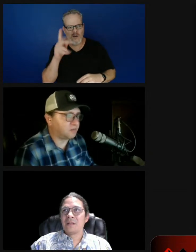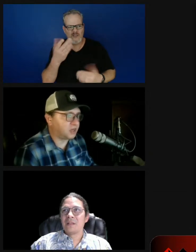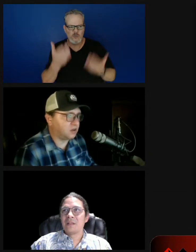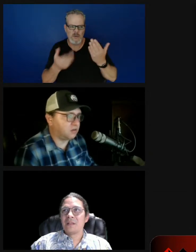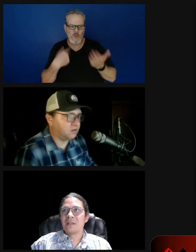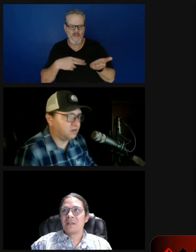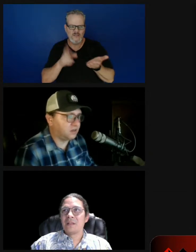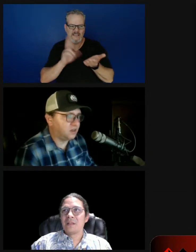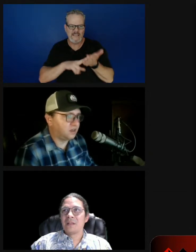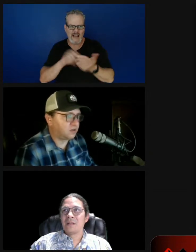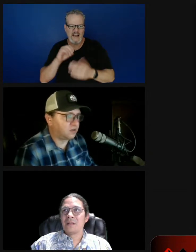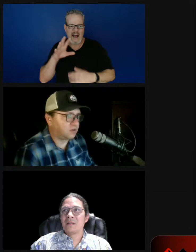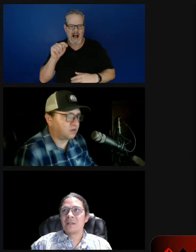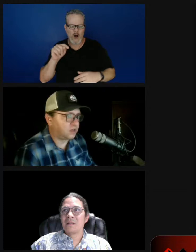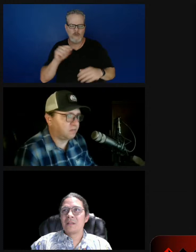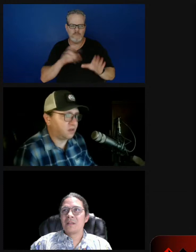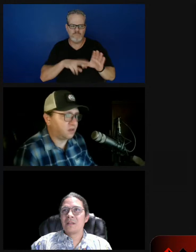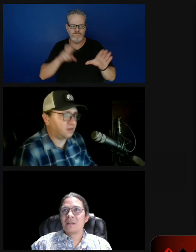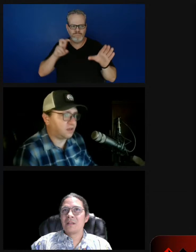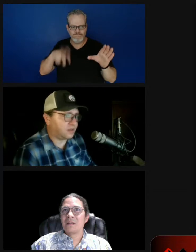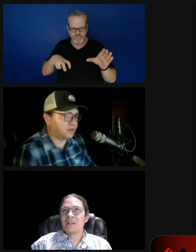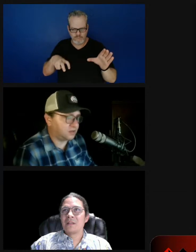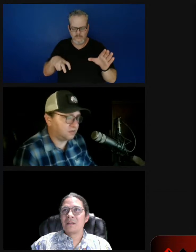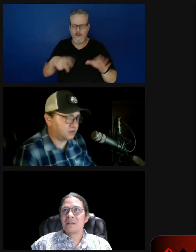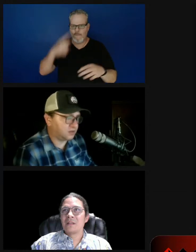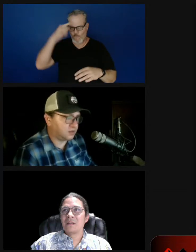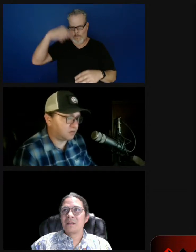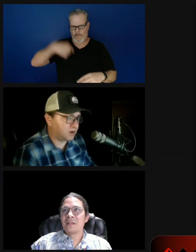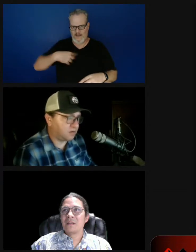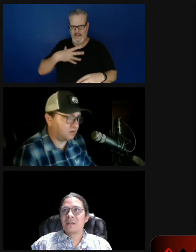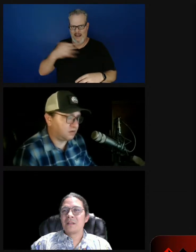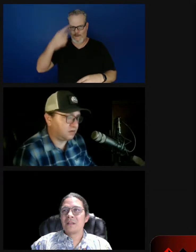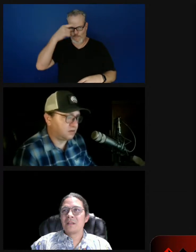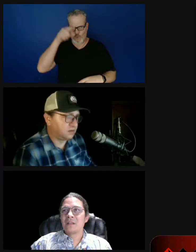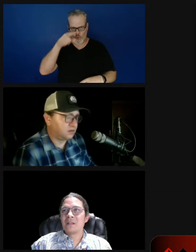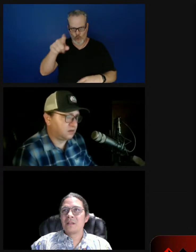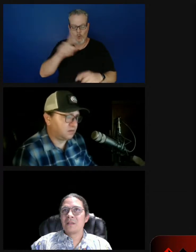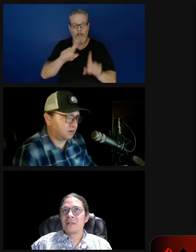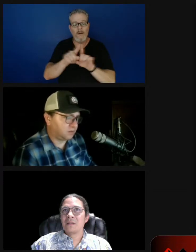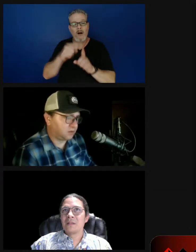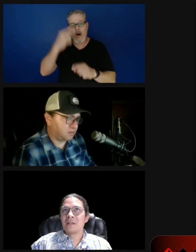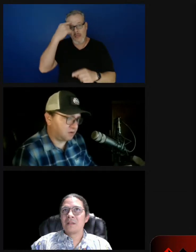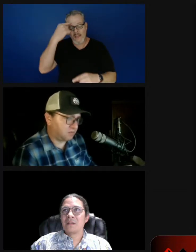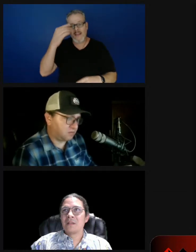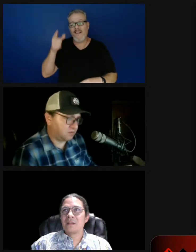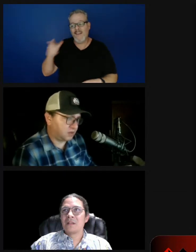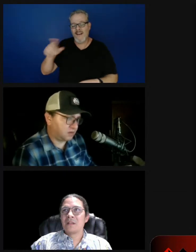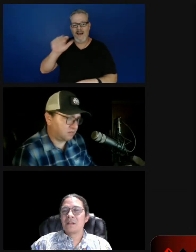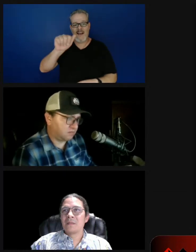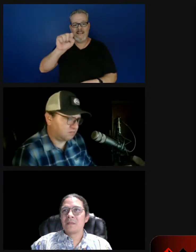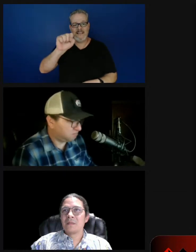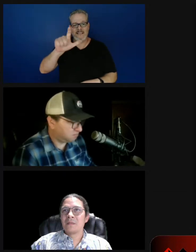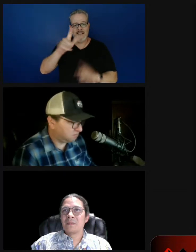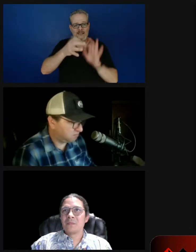for me and you, and we'll keep the. I think the ASL team is going to stick around, and we can put them on. Is